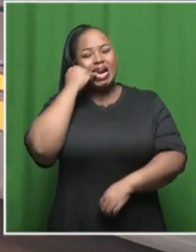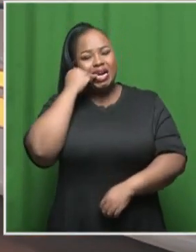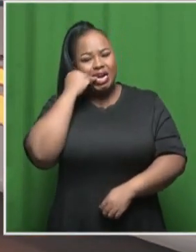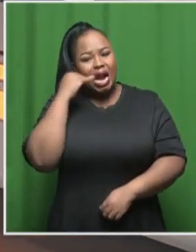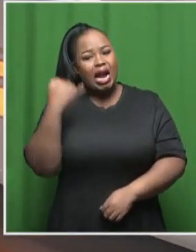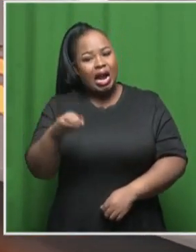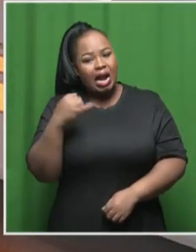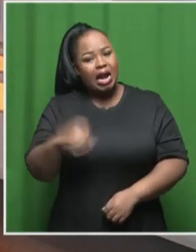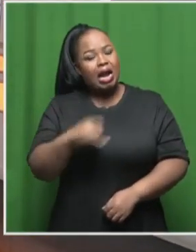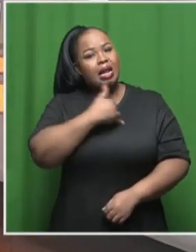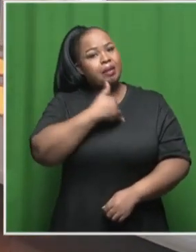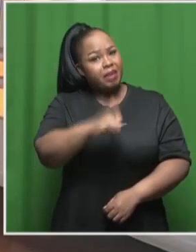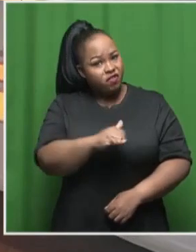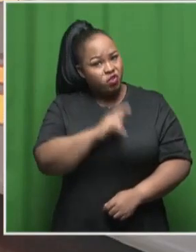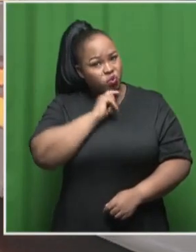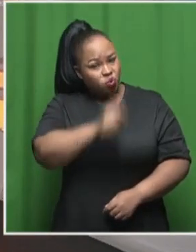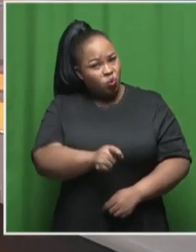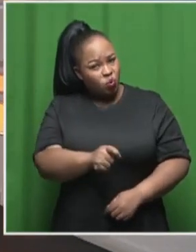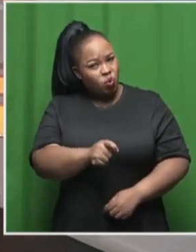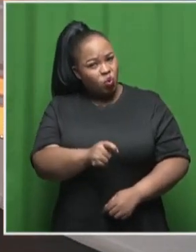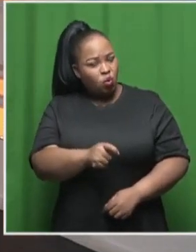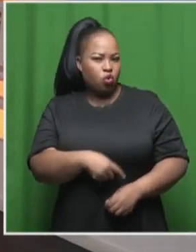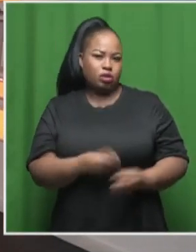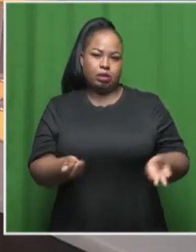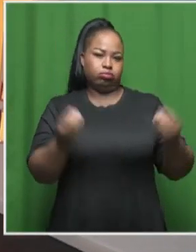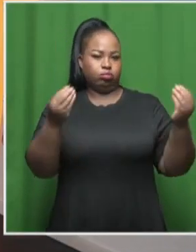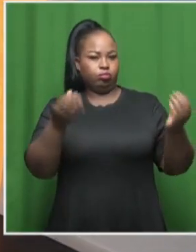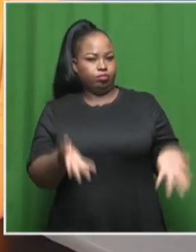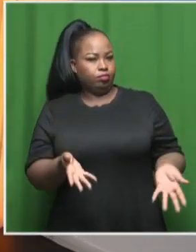is that a fact, or is it just an exaggeration?